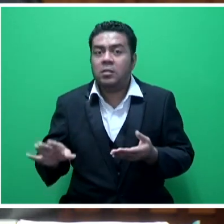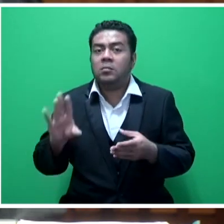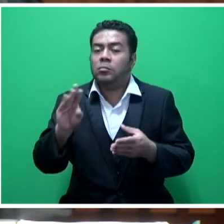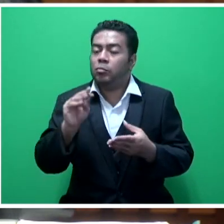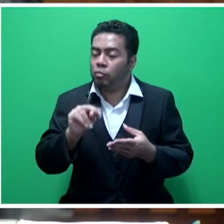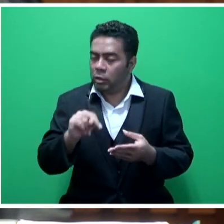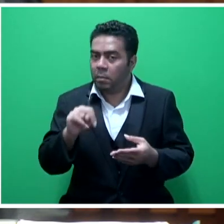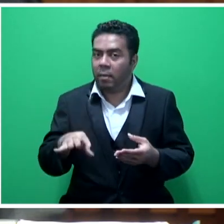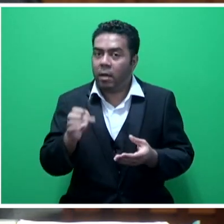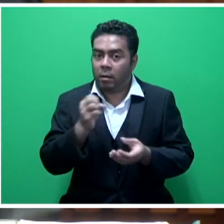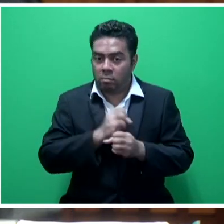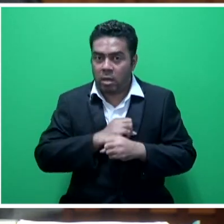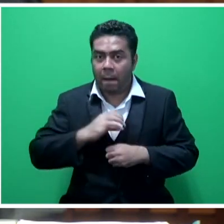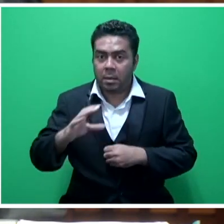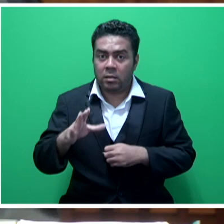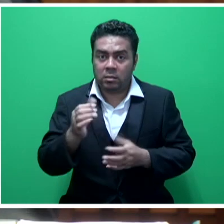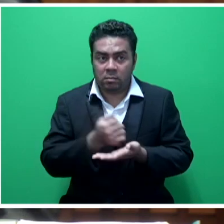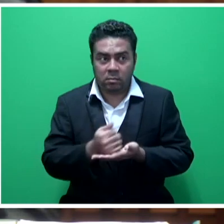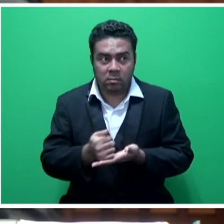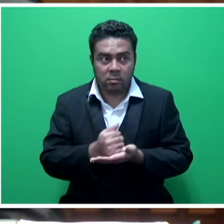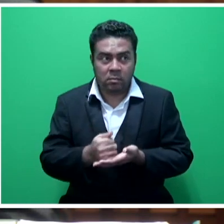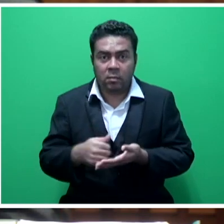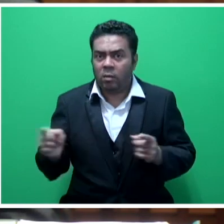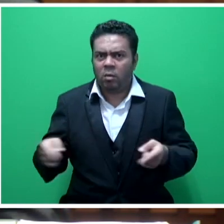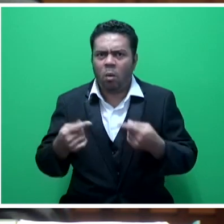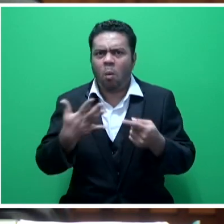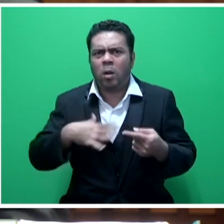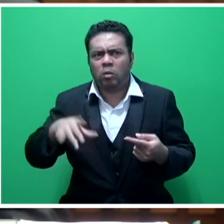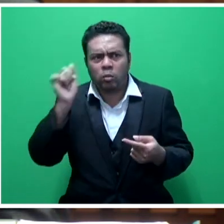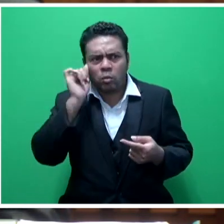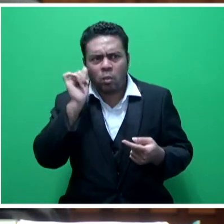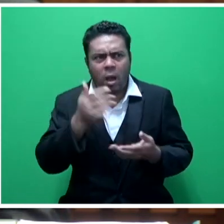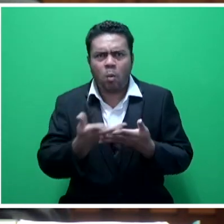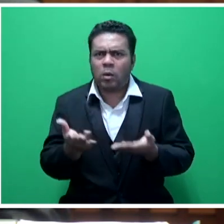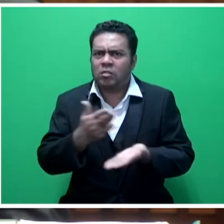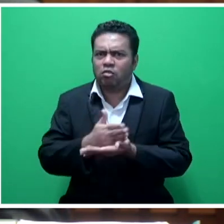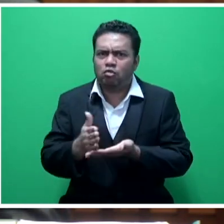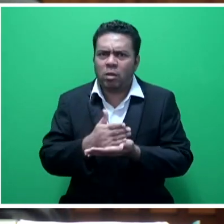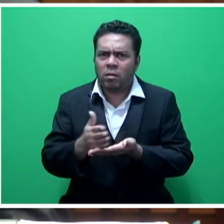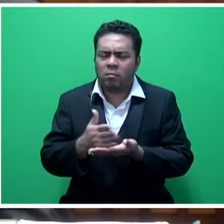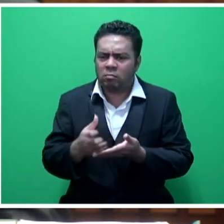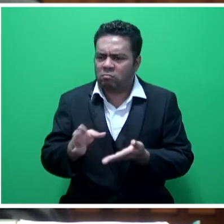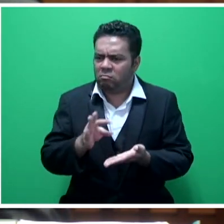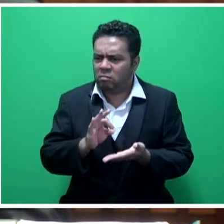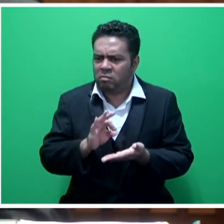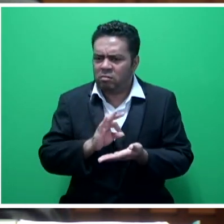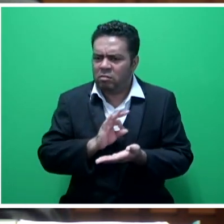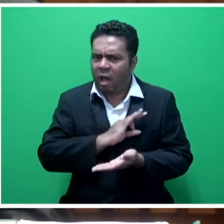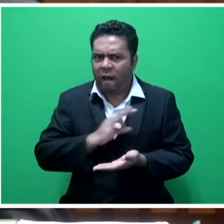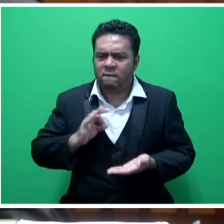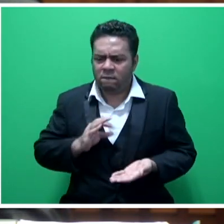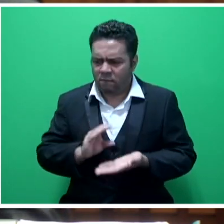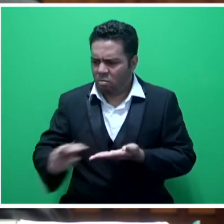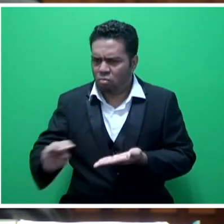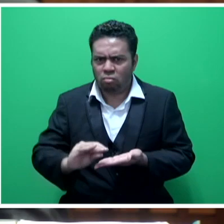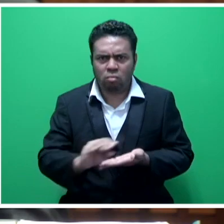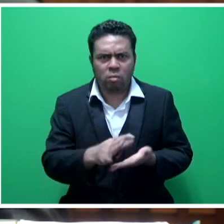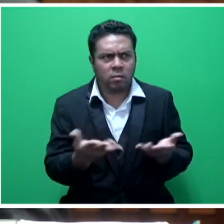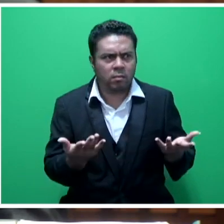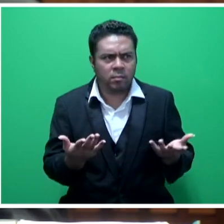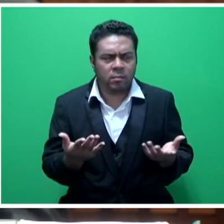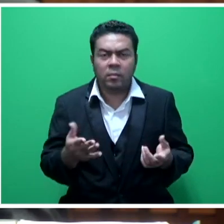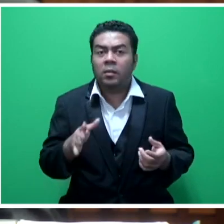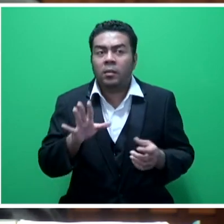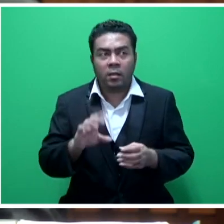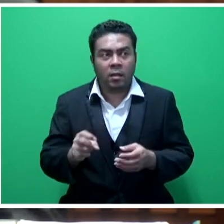Act. Opposition supporters are demanding to know how we are able to share profits with Fiji Airways staff when the fleet is currently grounded. Of course,